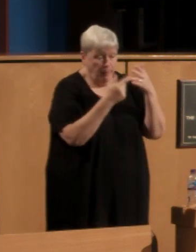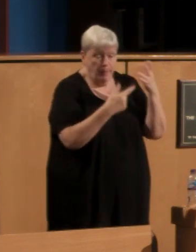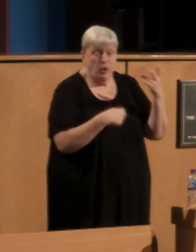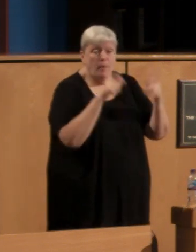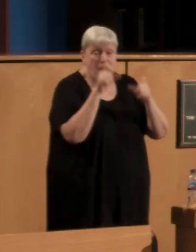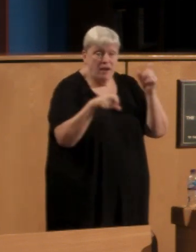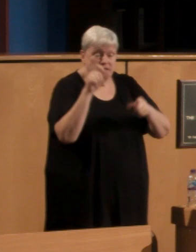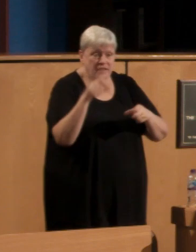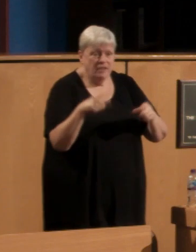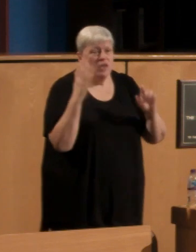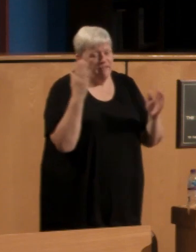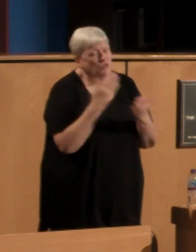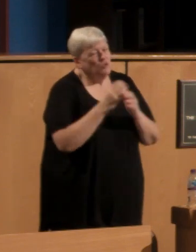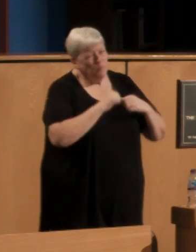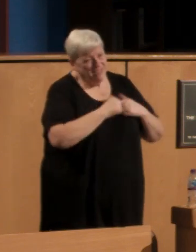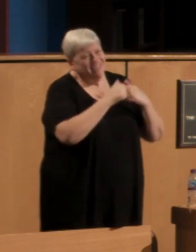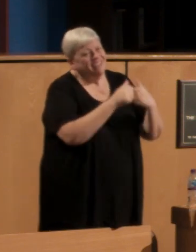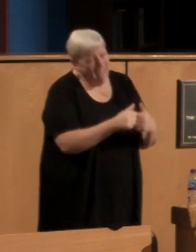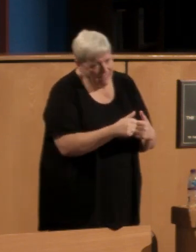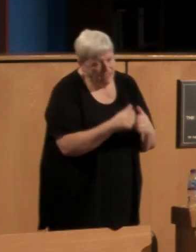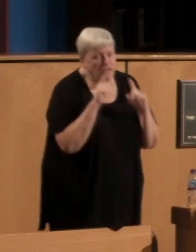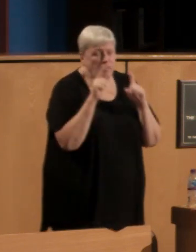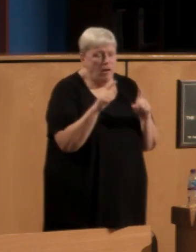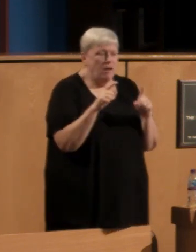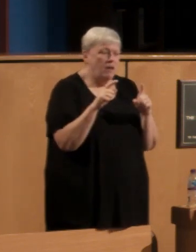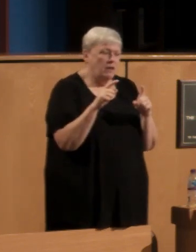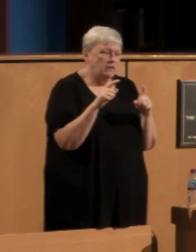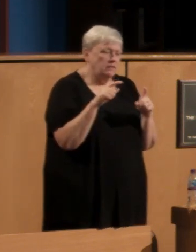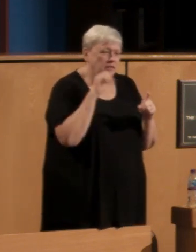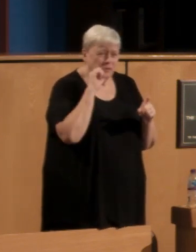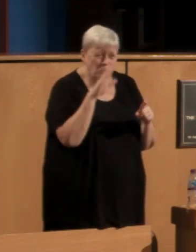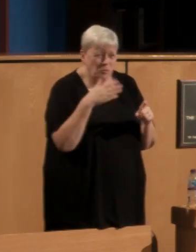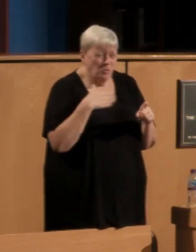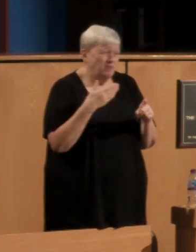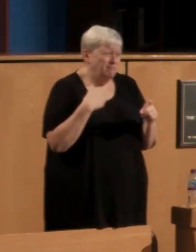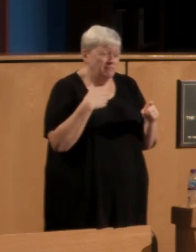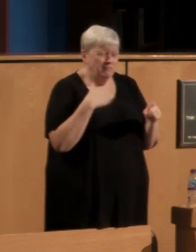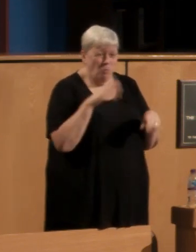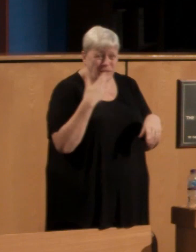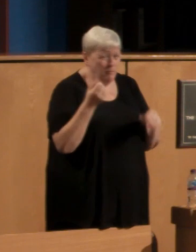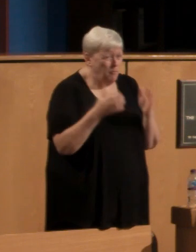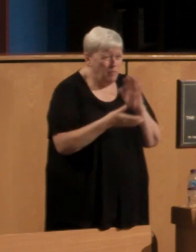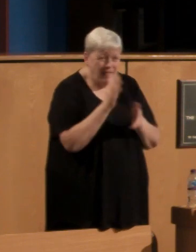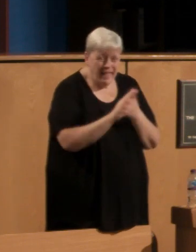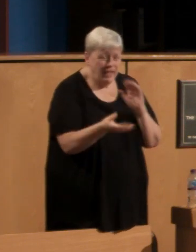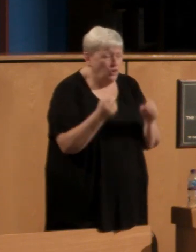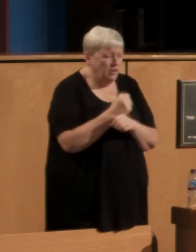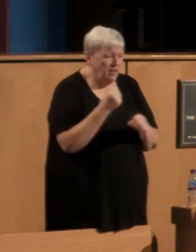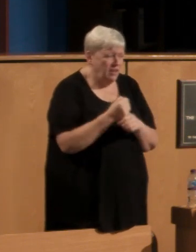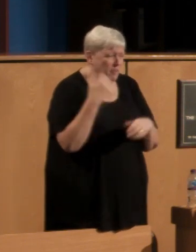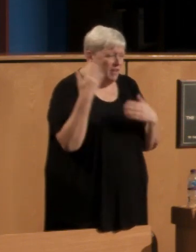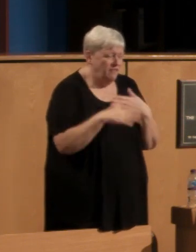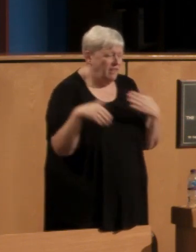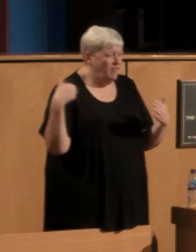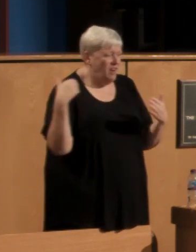and kindness, because otherwise I'm not gonna, put all this effort into your game for you. I don't think can ever